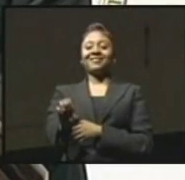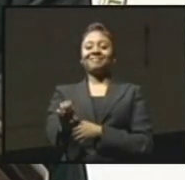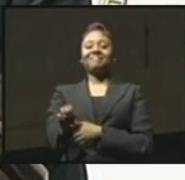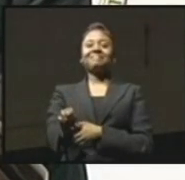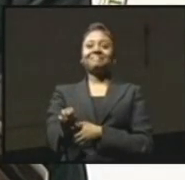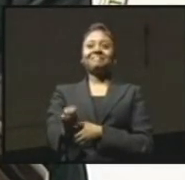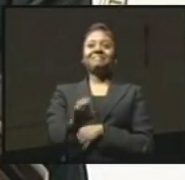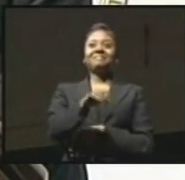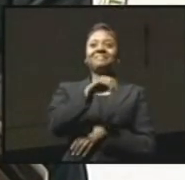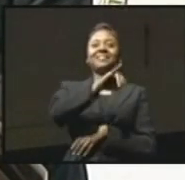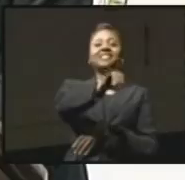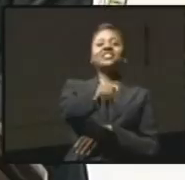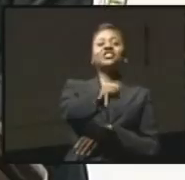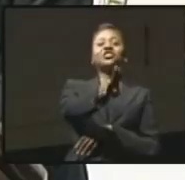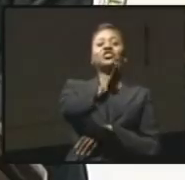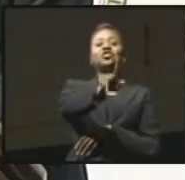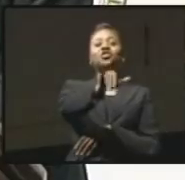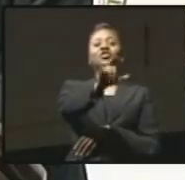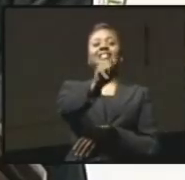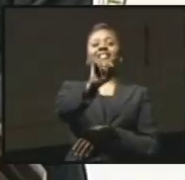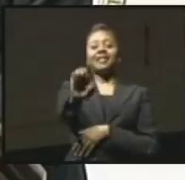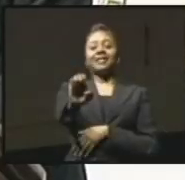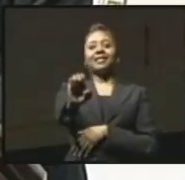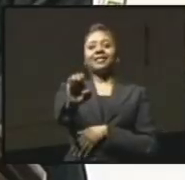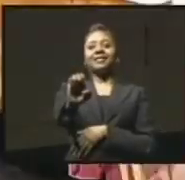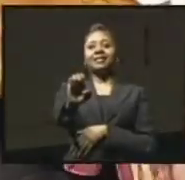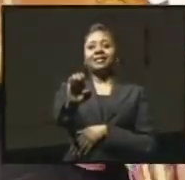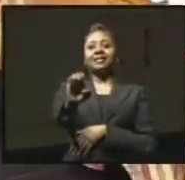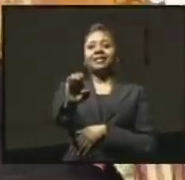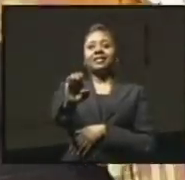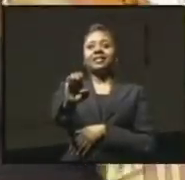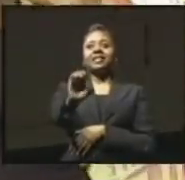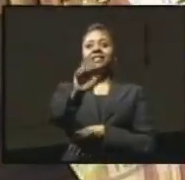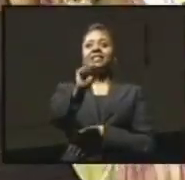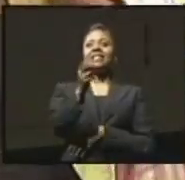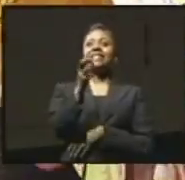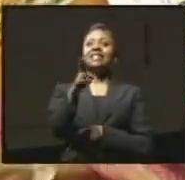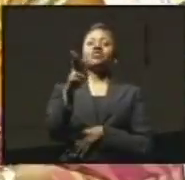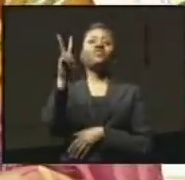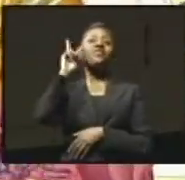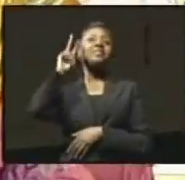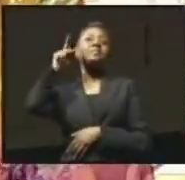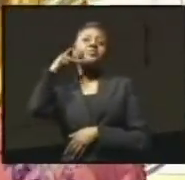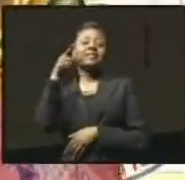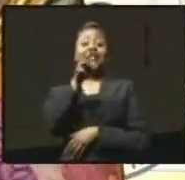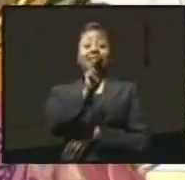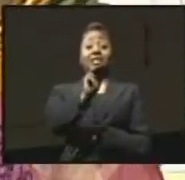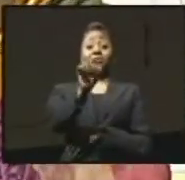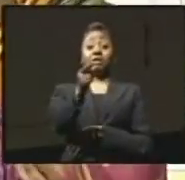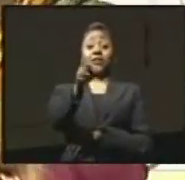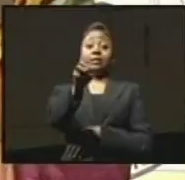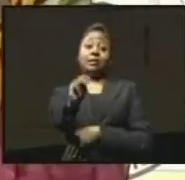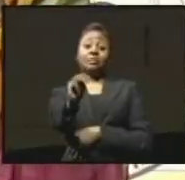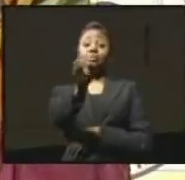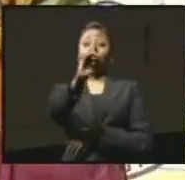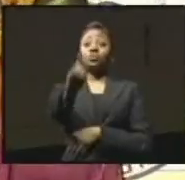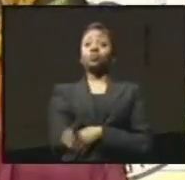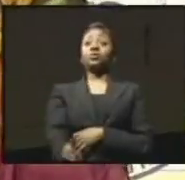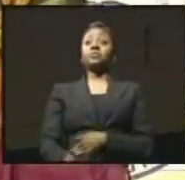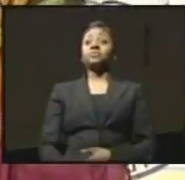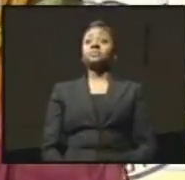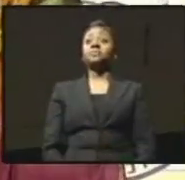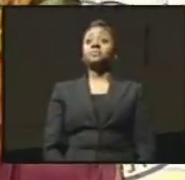Juliet Akoti Ebo, Senior Vice President of Public Affairs, MGM Grand, Detroit.